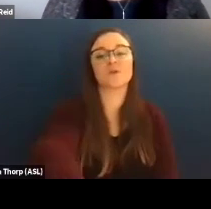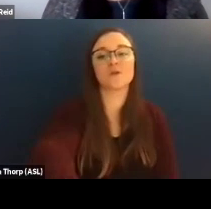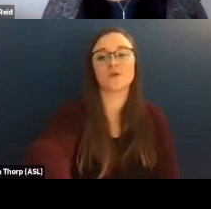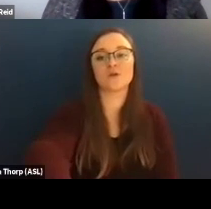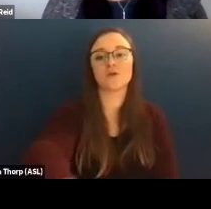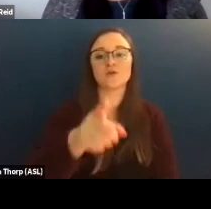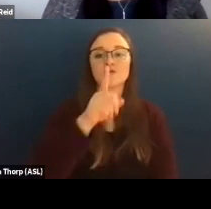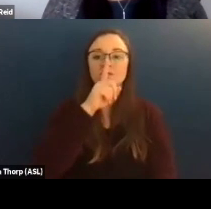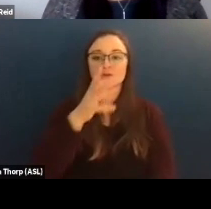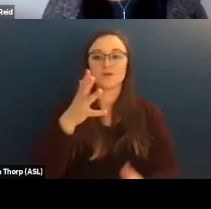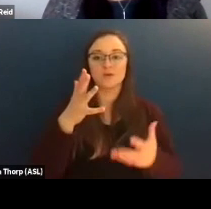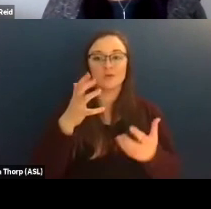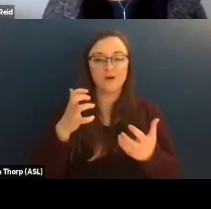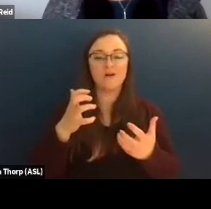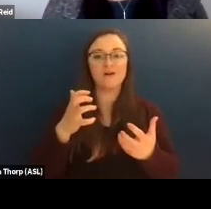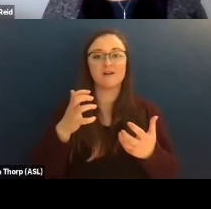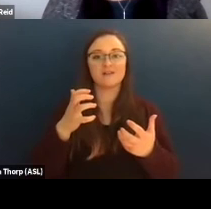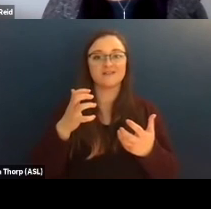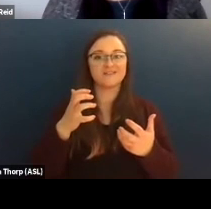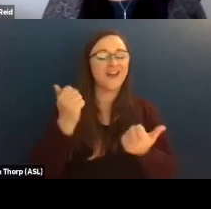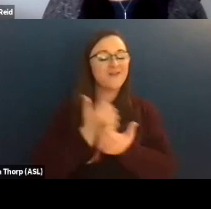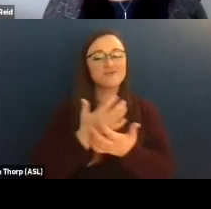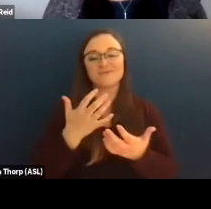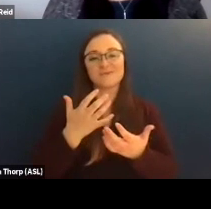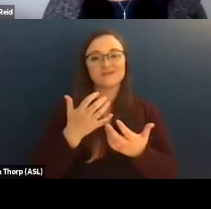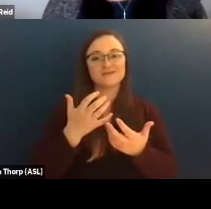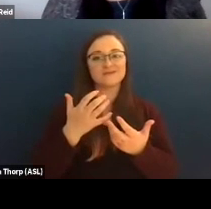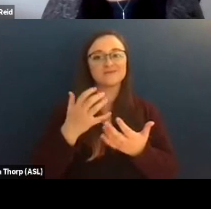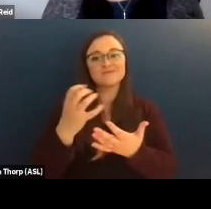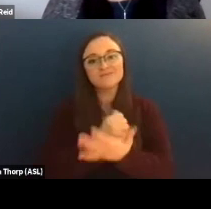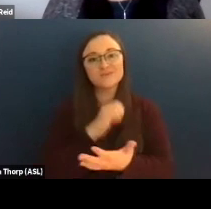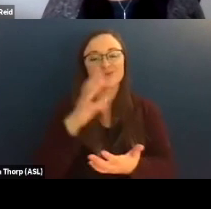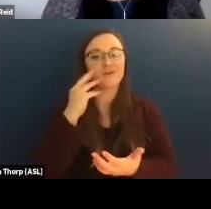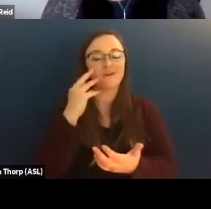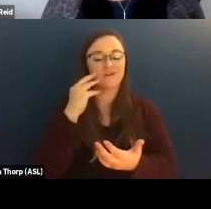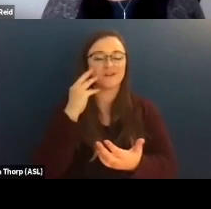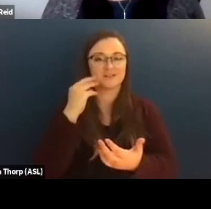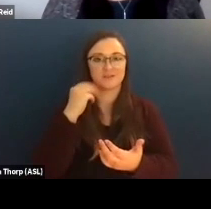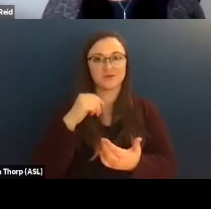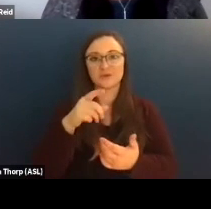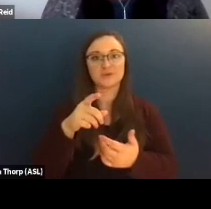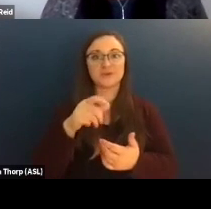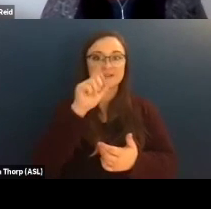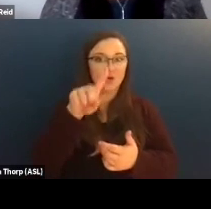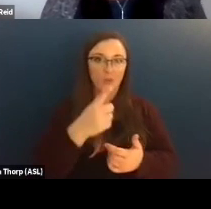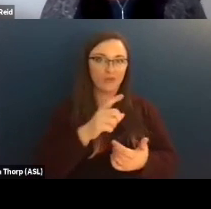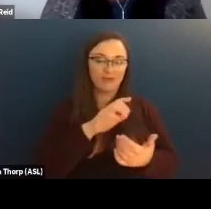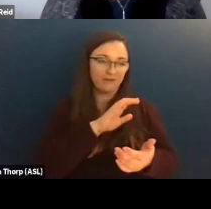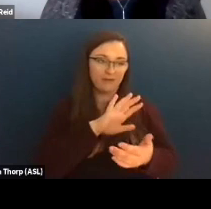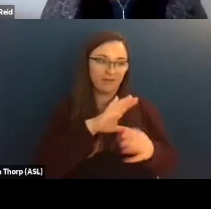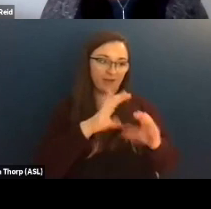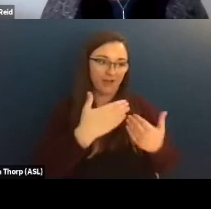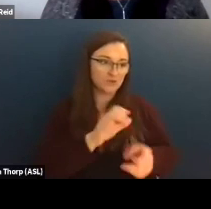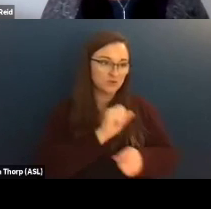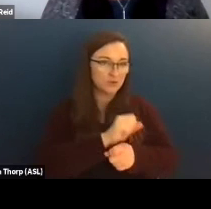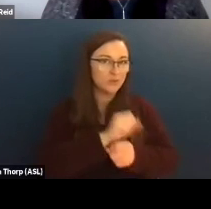of your college experience. There is so much to it beyond the classroom work. If it was just the classroom work, that can really be